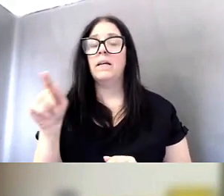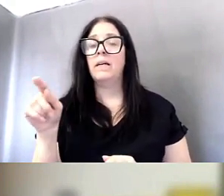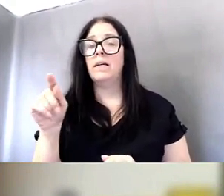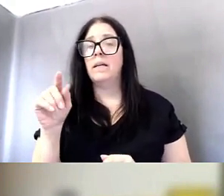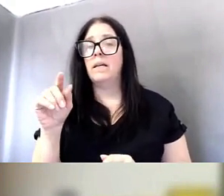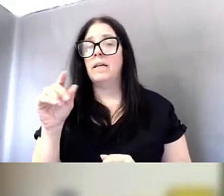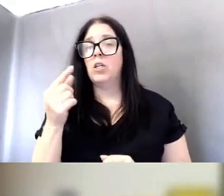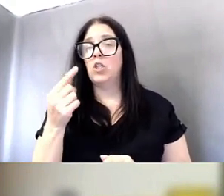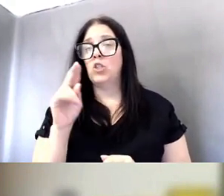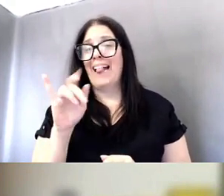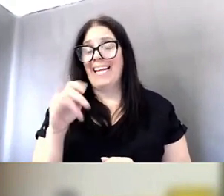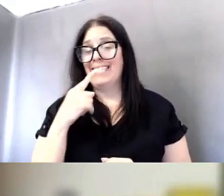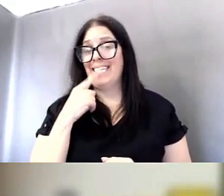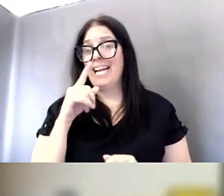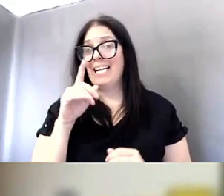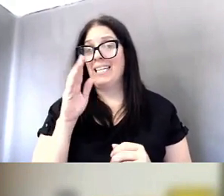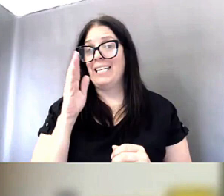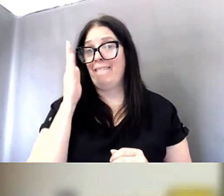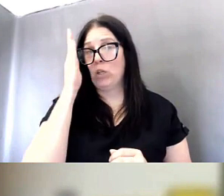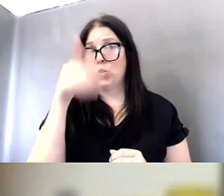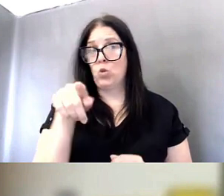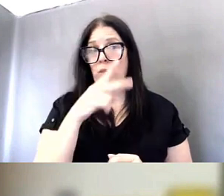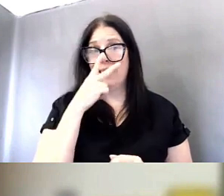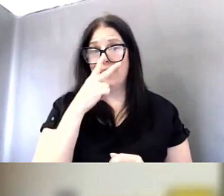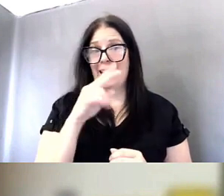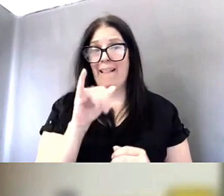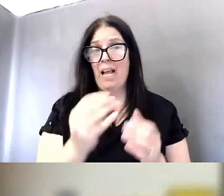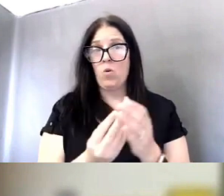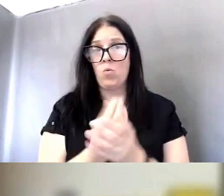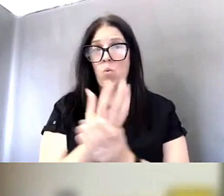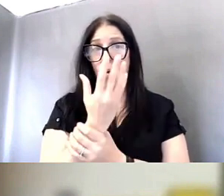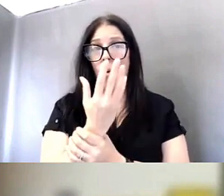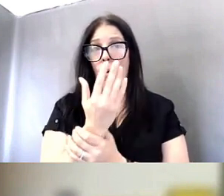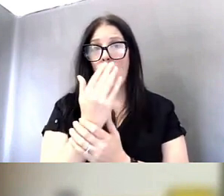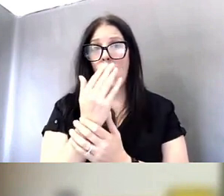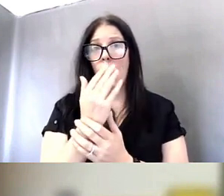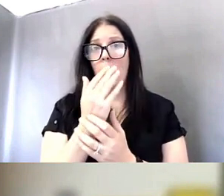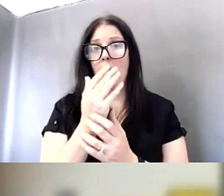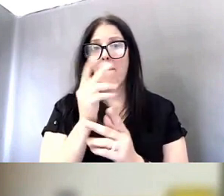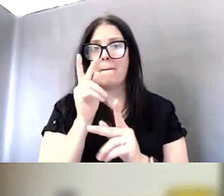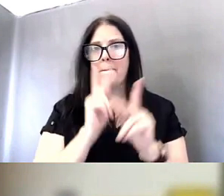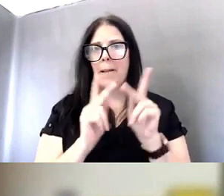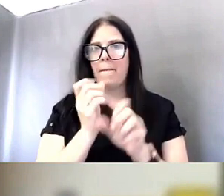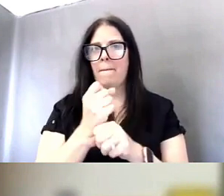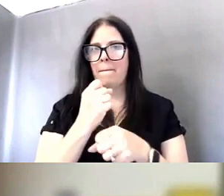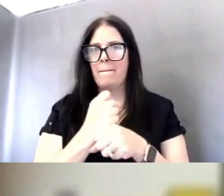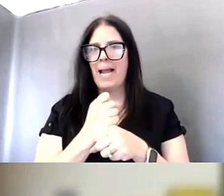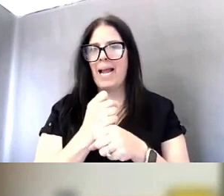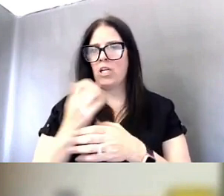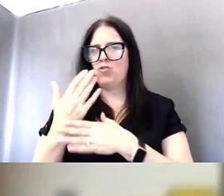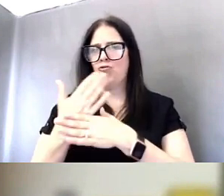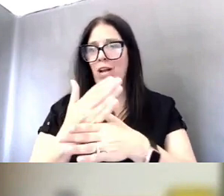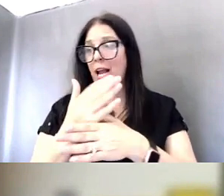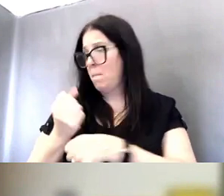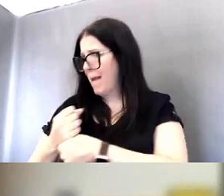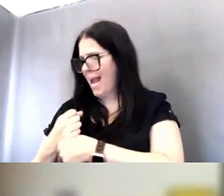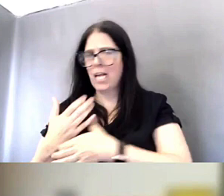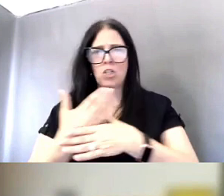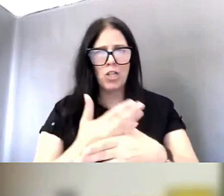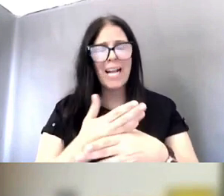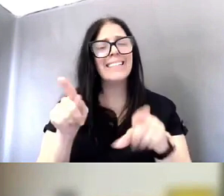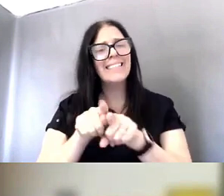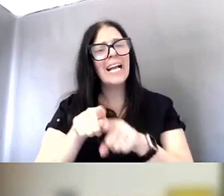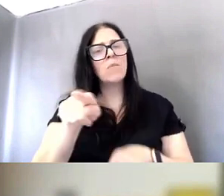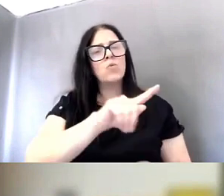as you see that collection, people have made their resources available. So in